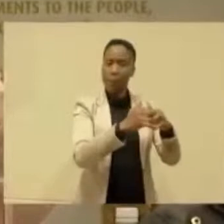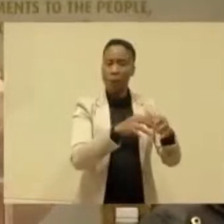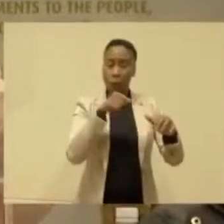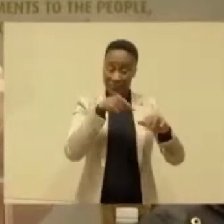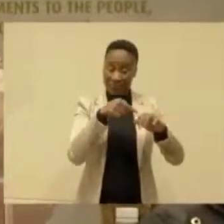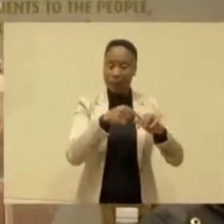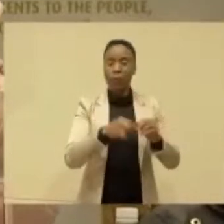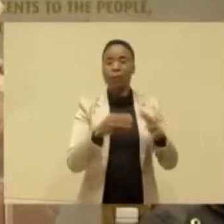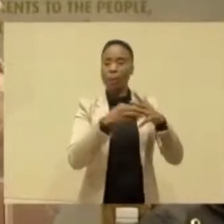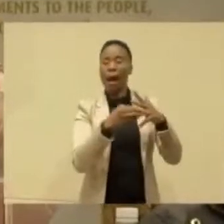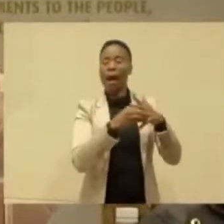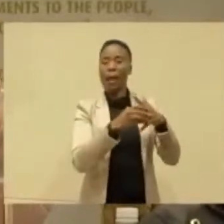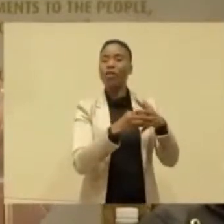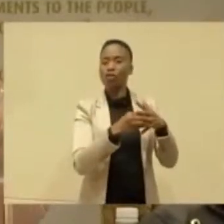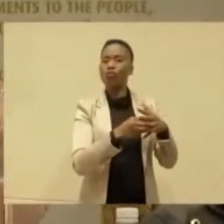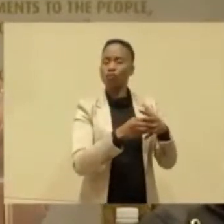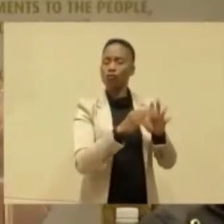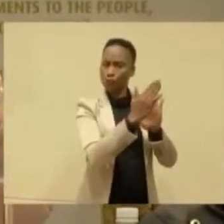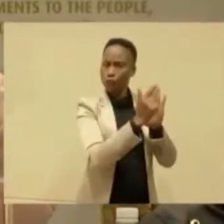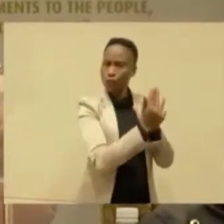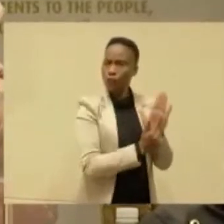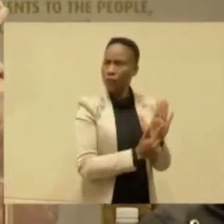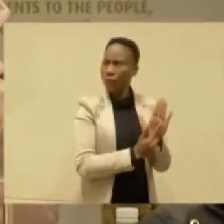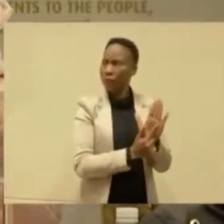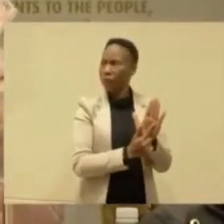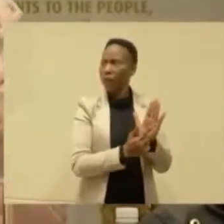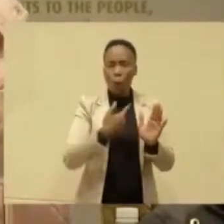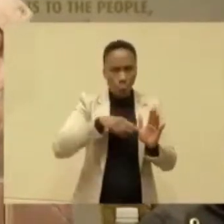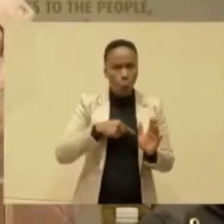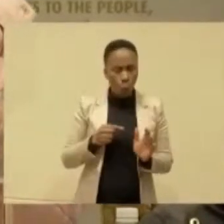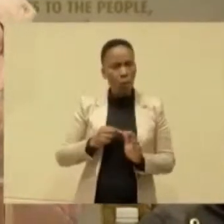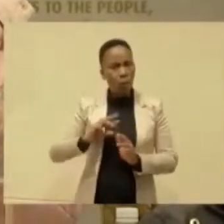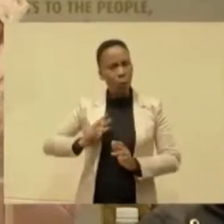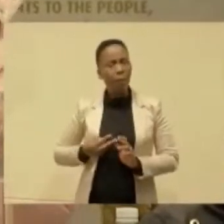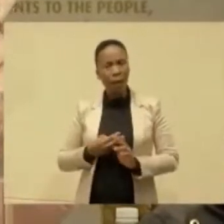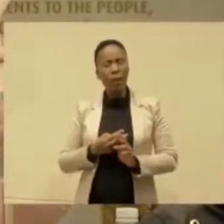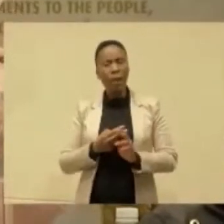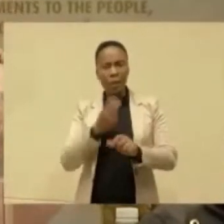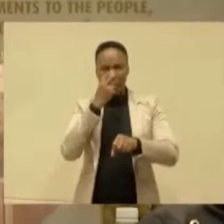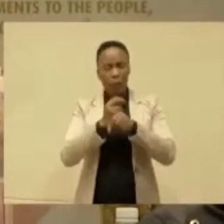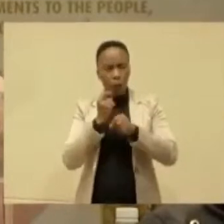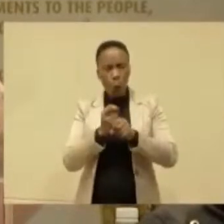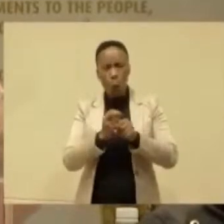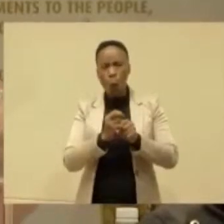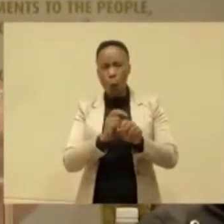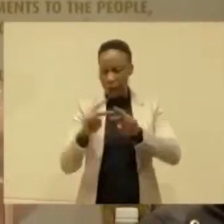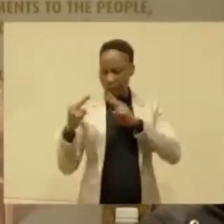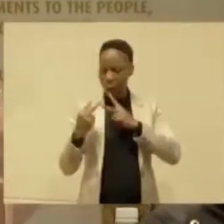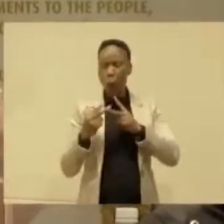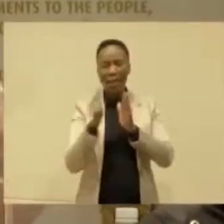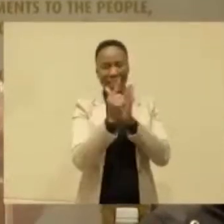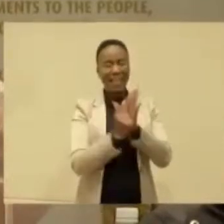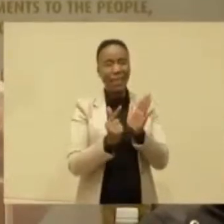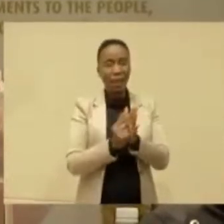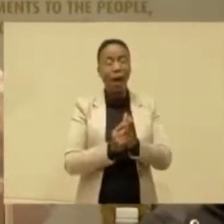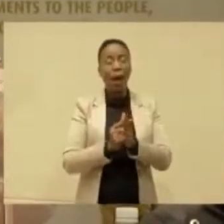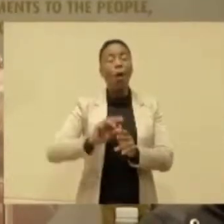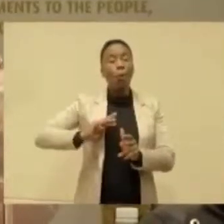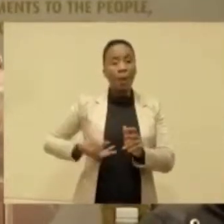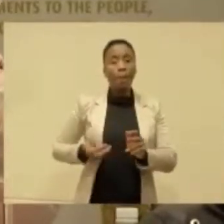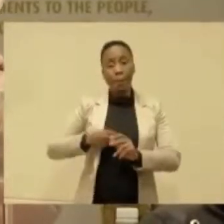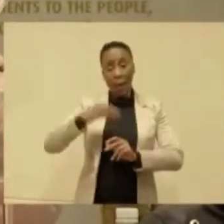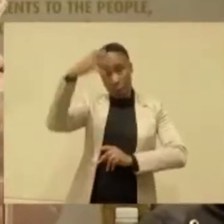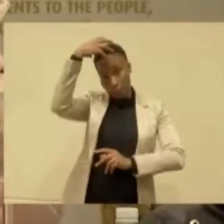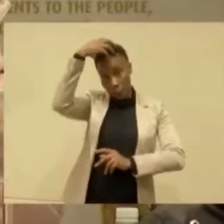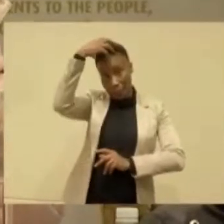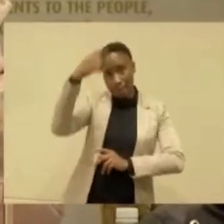regime because muslim woman we had to review that that legislation because they are i